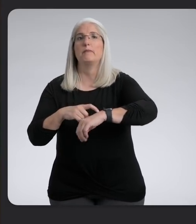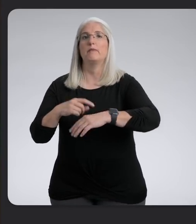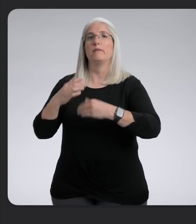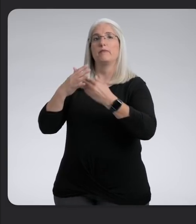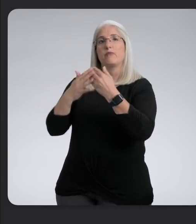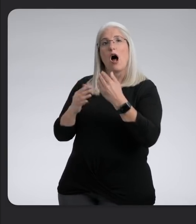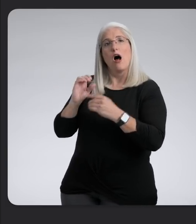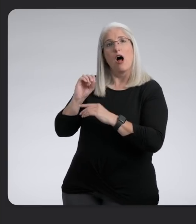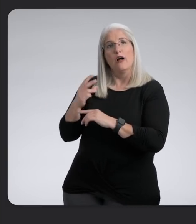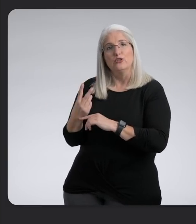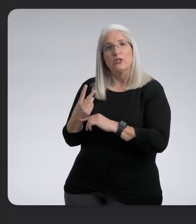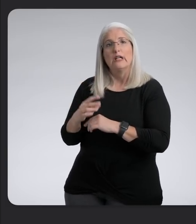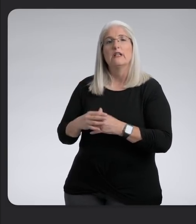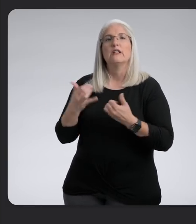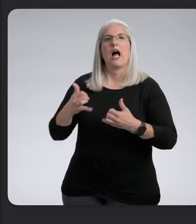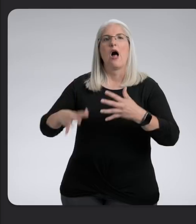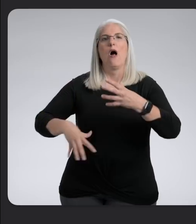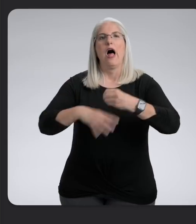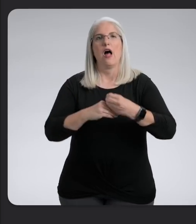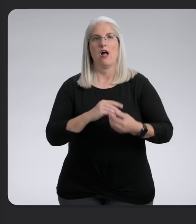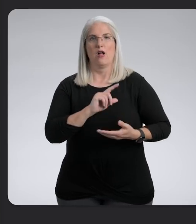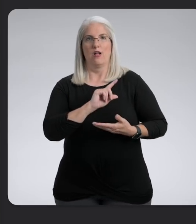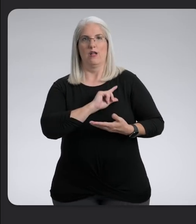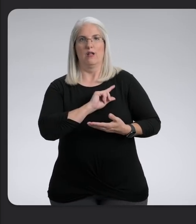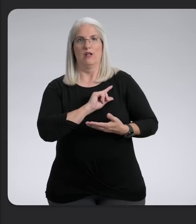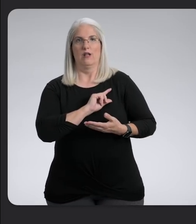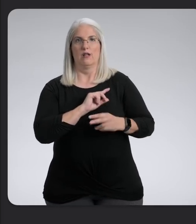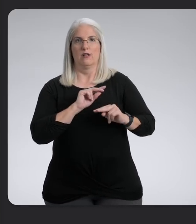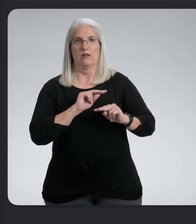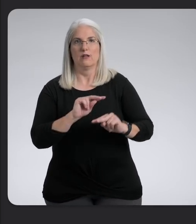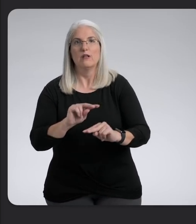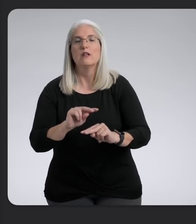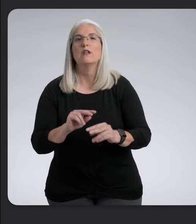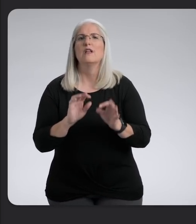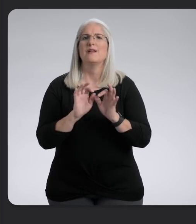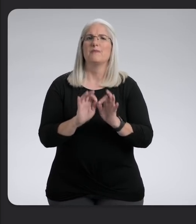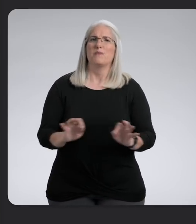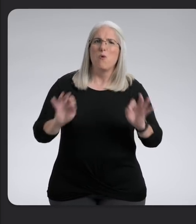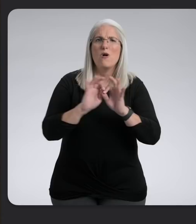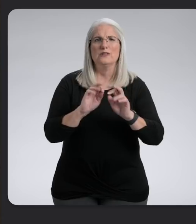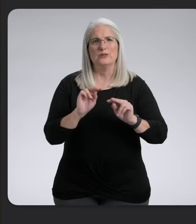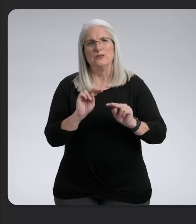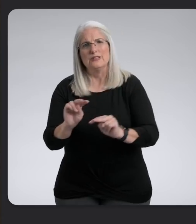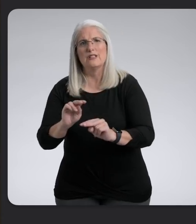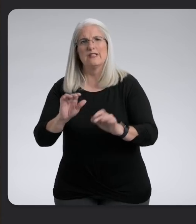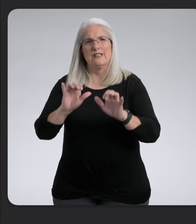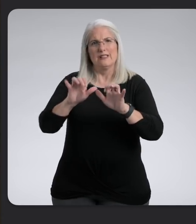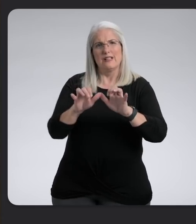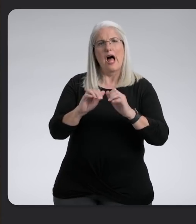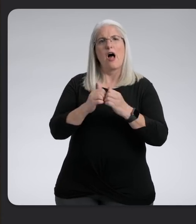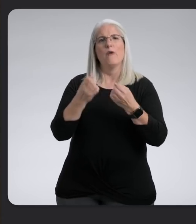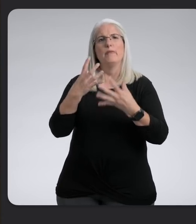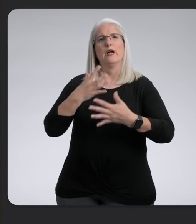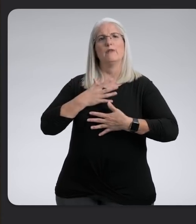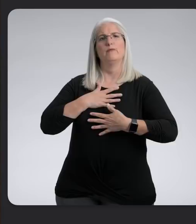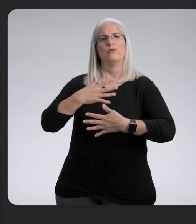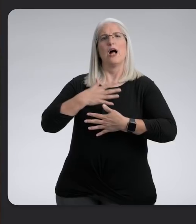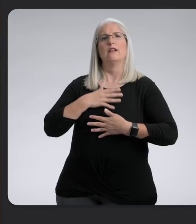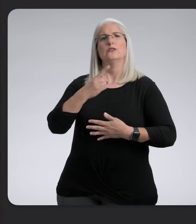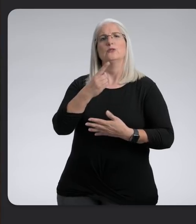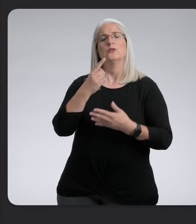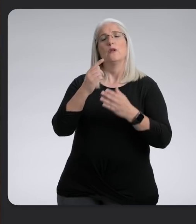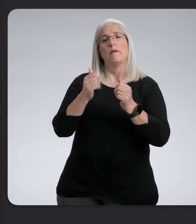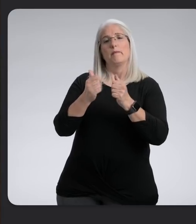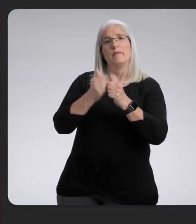while sleeping, respiratory rate. This is a vital sign that measures how many breaths you take per minute. And since your sleeping respiratory rate tends to